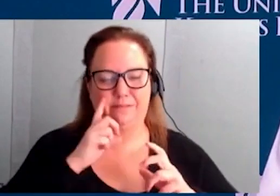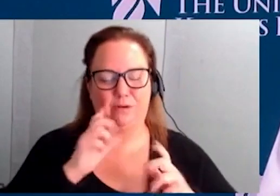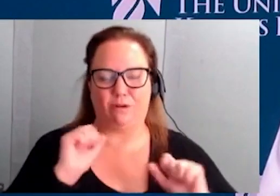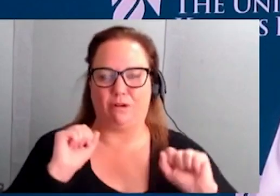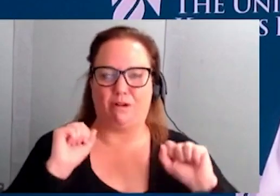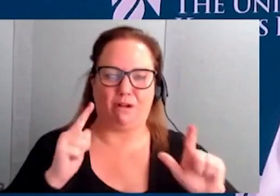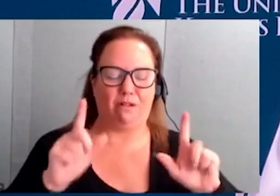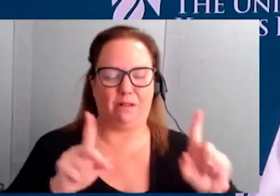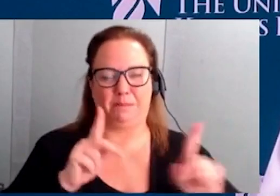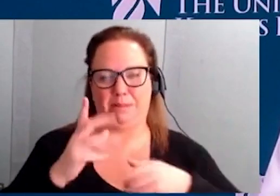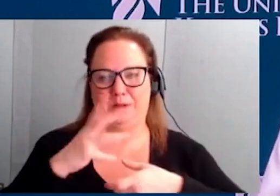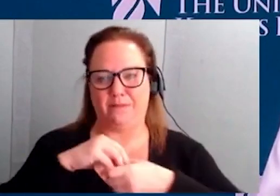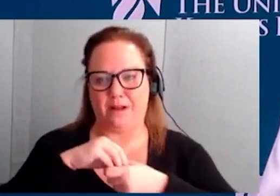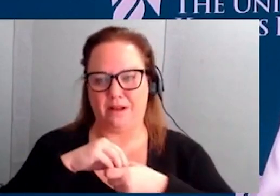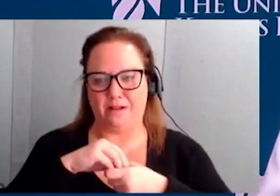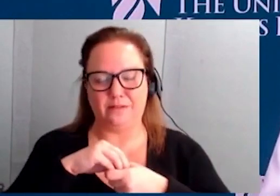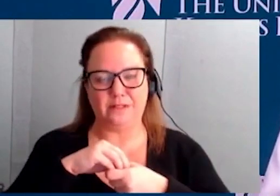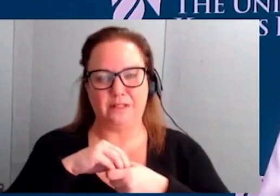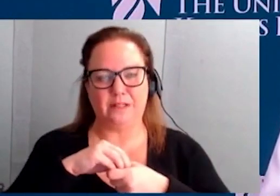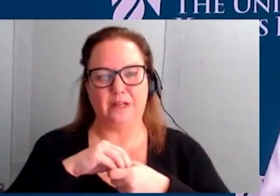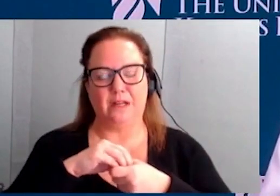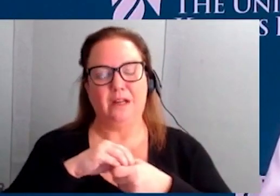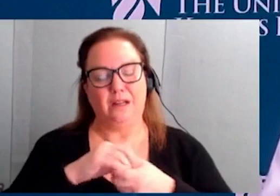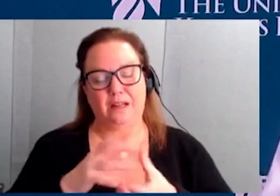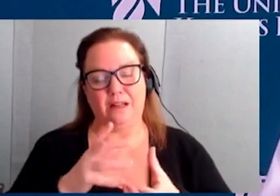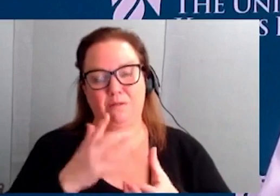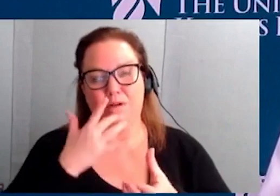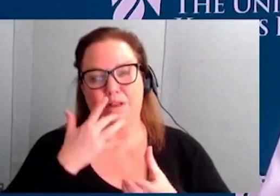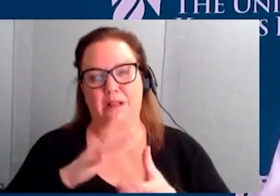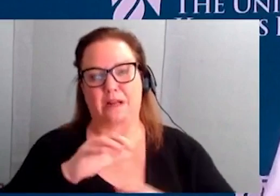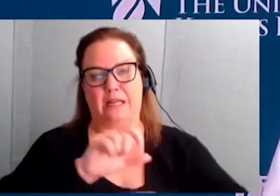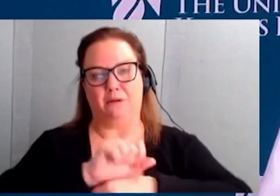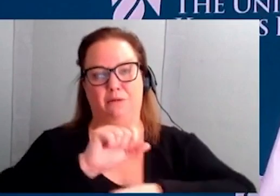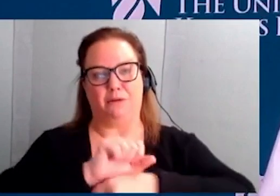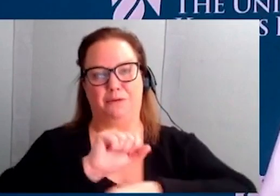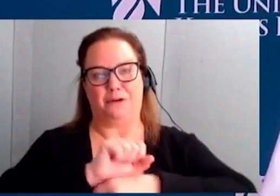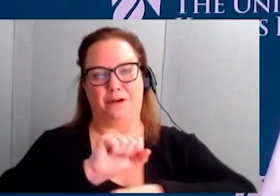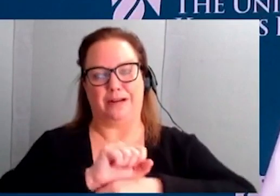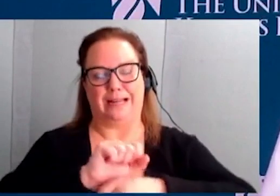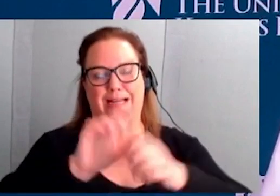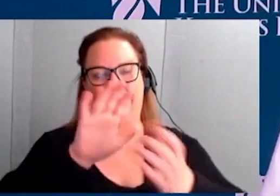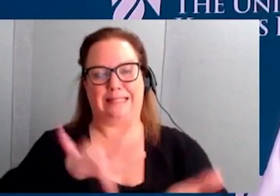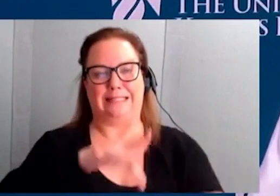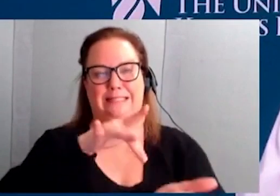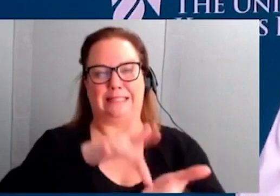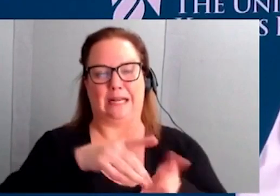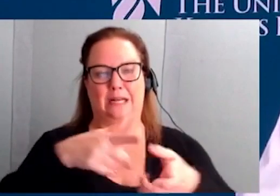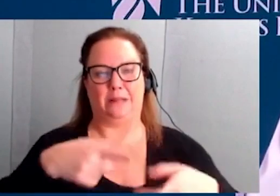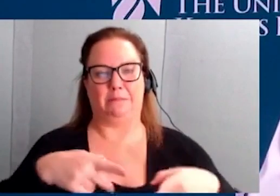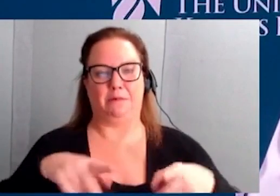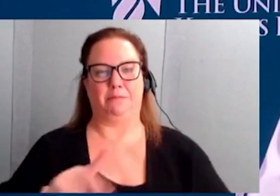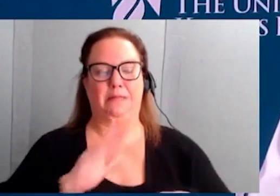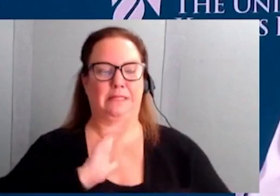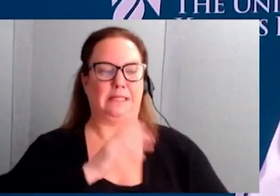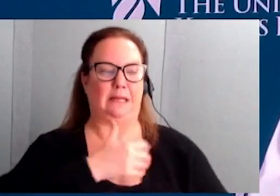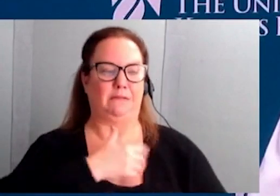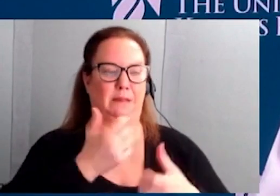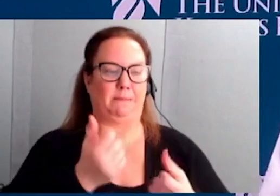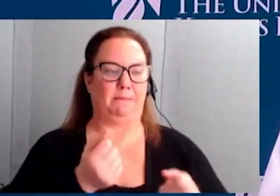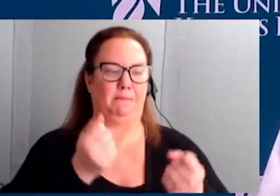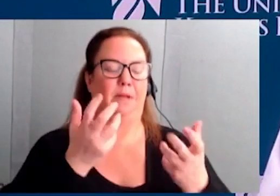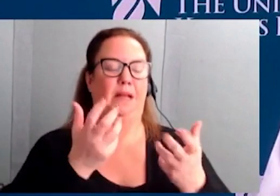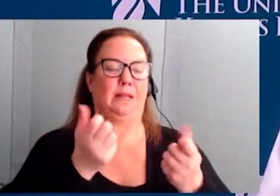involved. We're fortunate to work at a center that allows us to have multiple